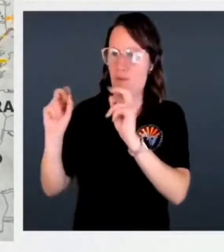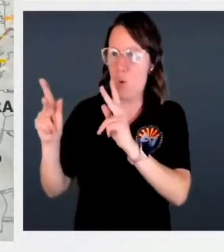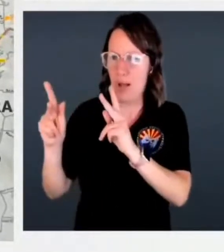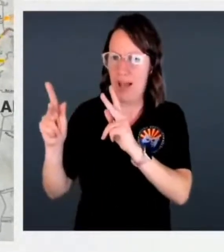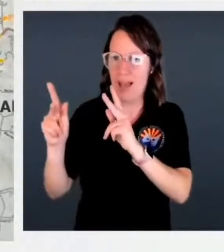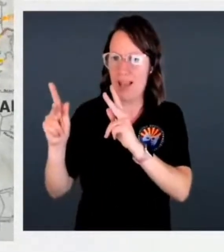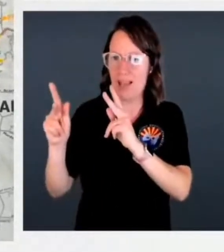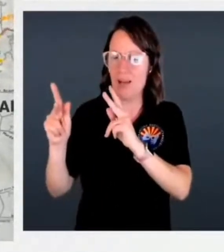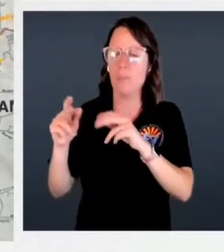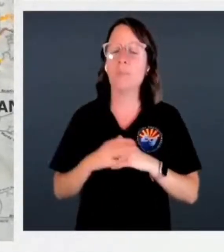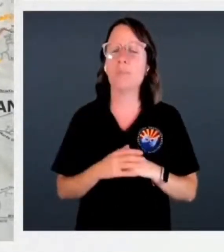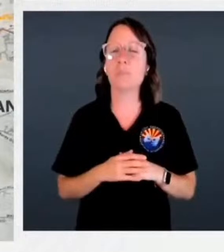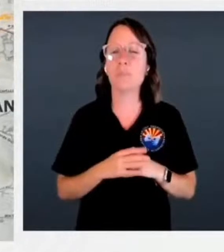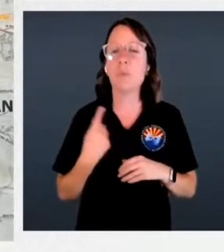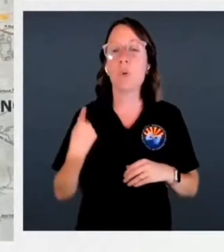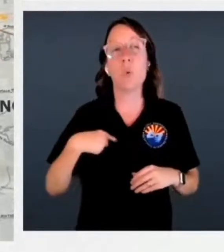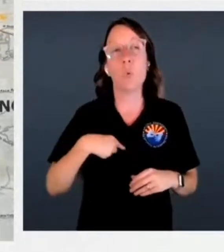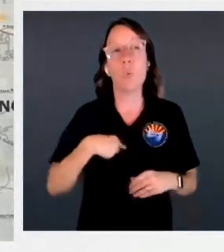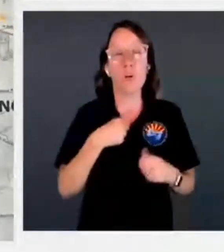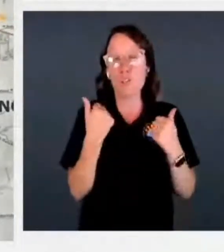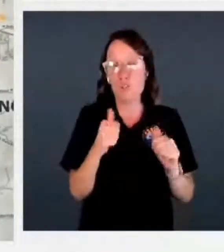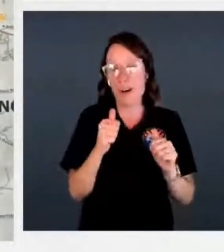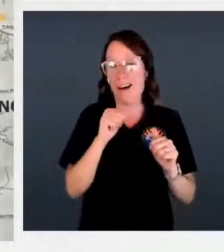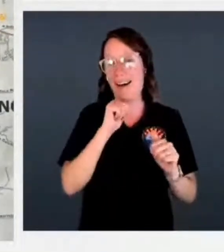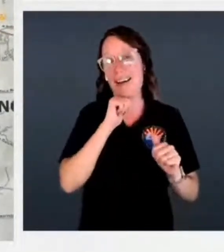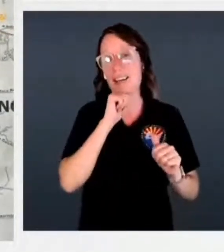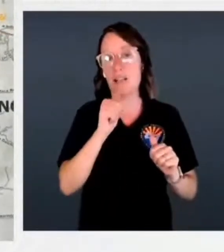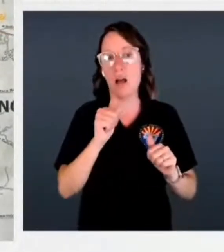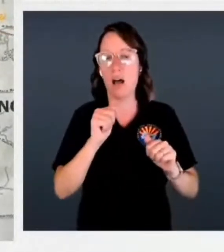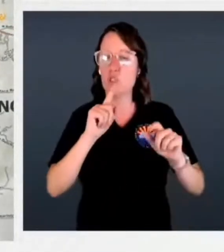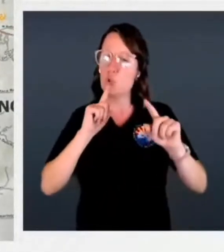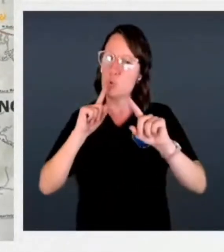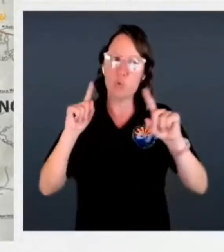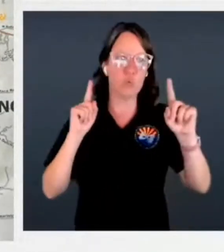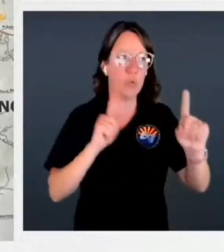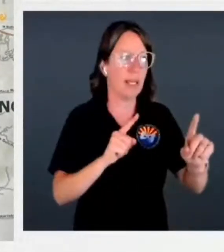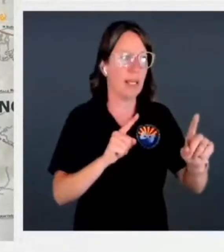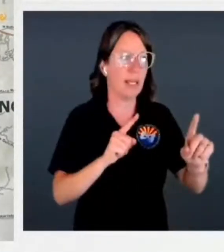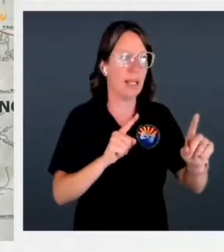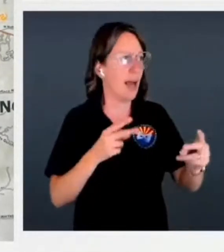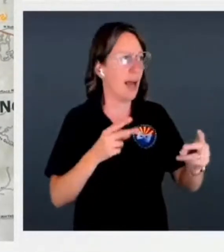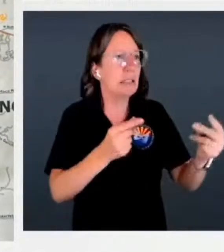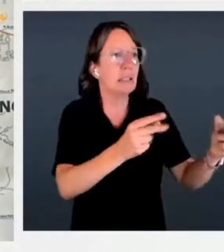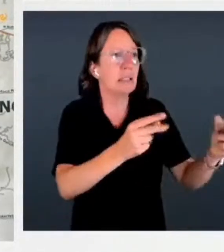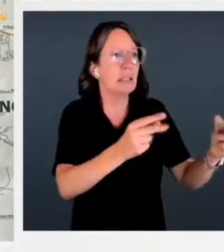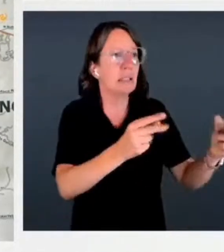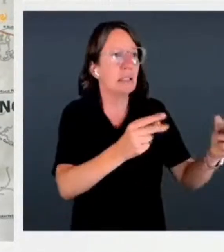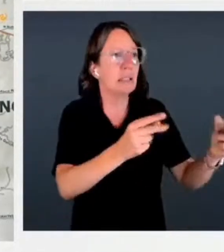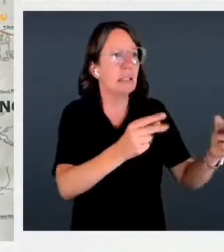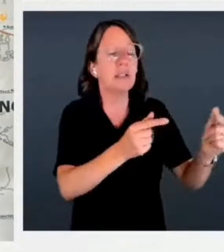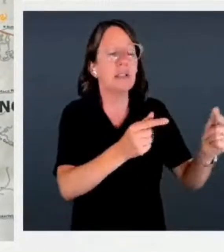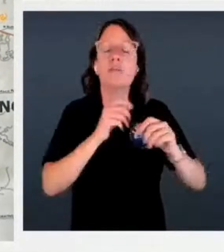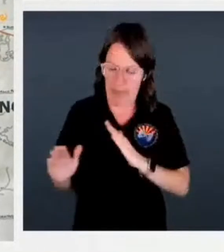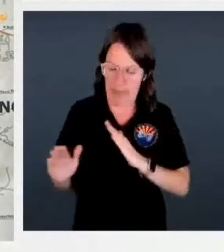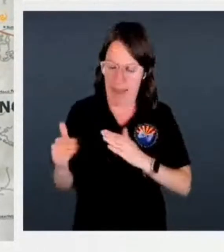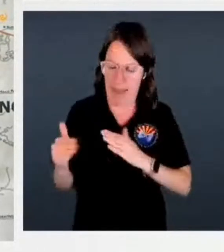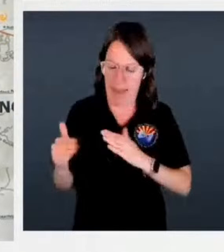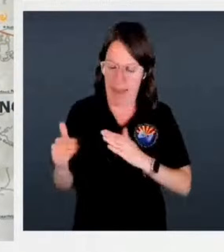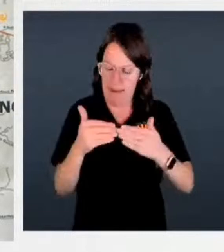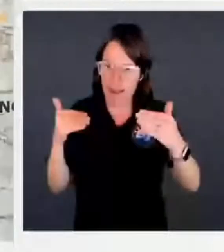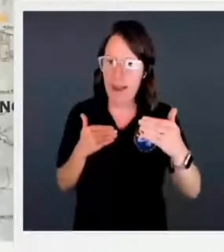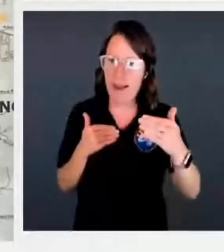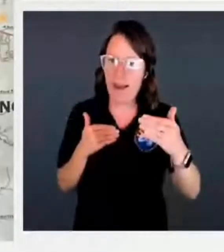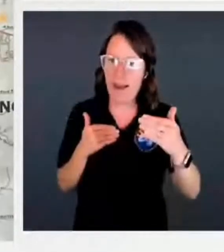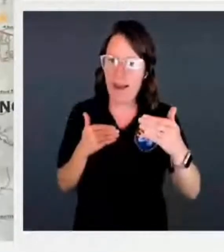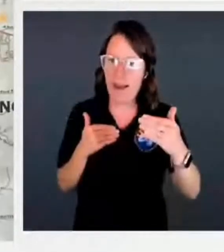department, but here we are in Siskiyou County, trying to be a proactive community member and also a proactive emergency manager